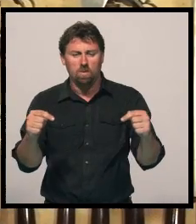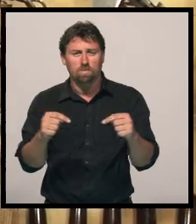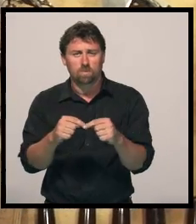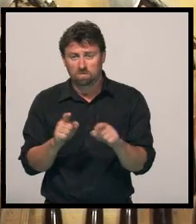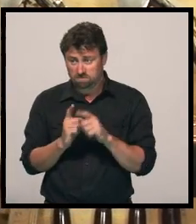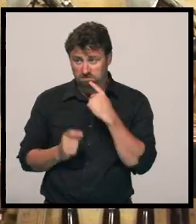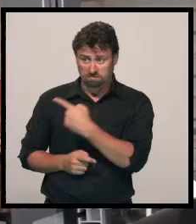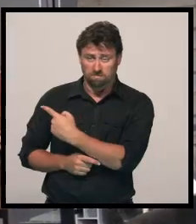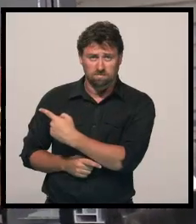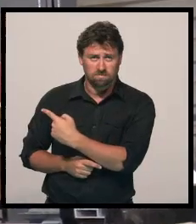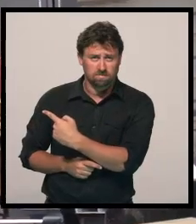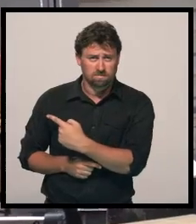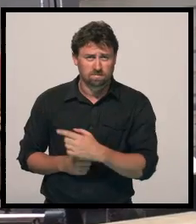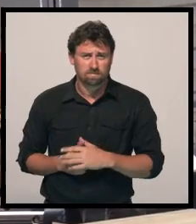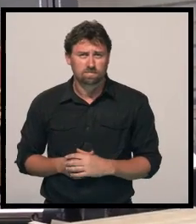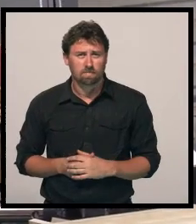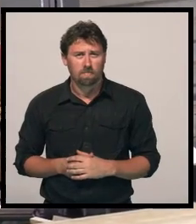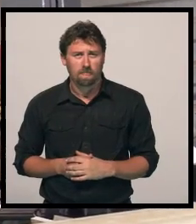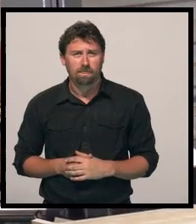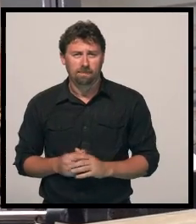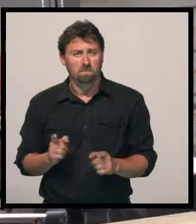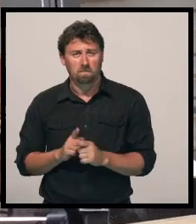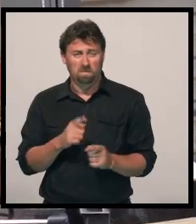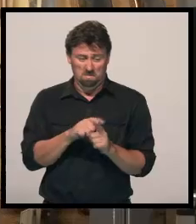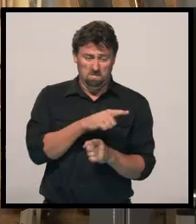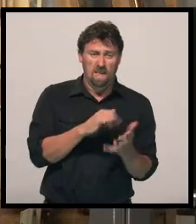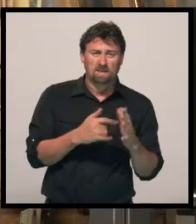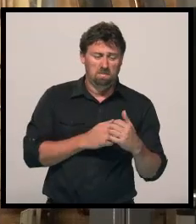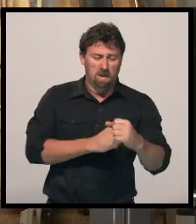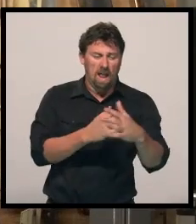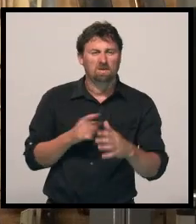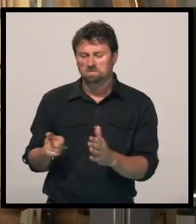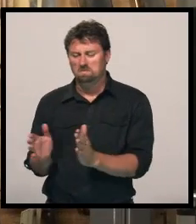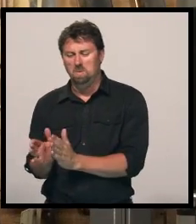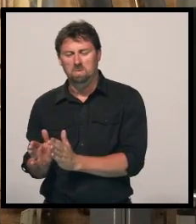here. Basically the same, only on a much smaller scale. And with this,